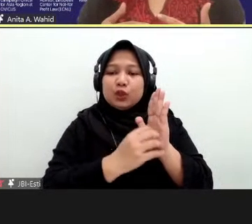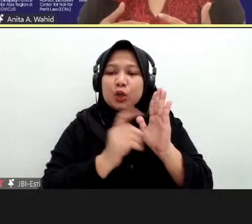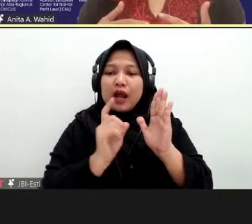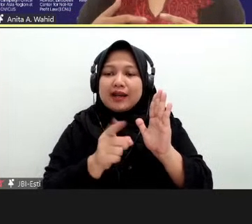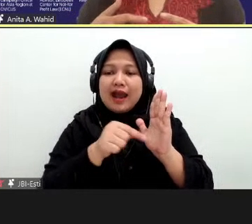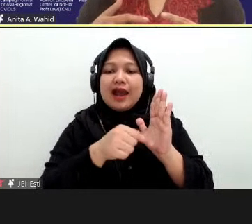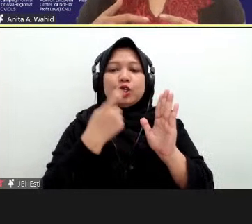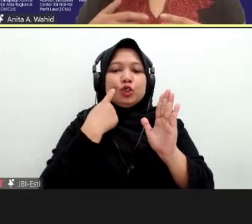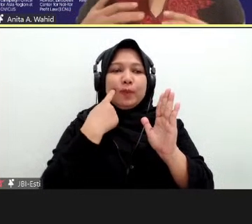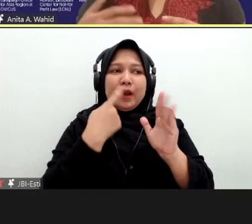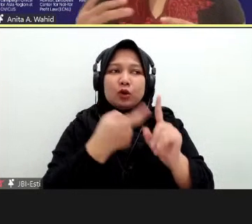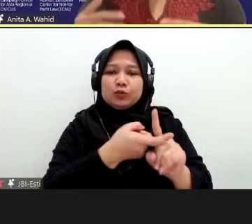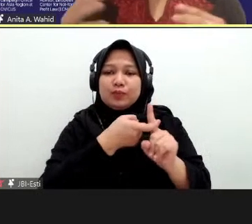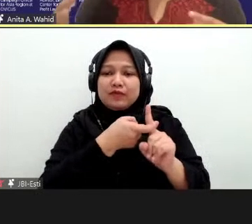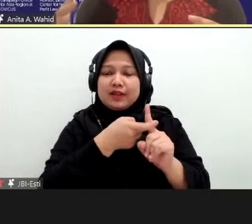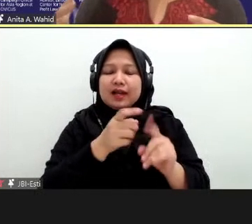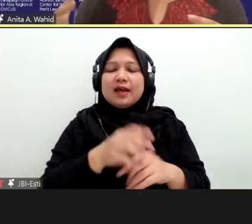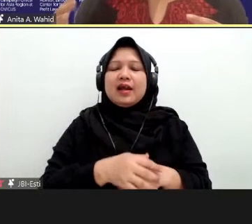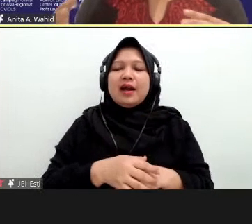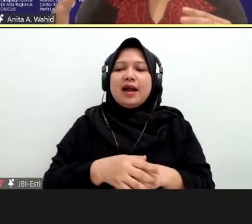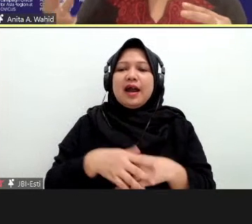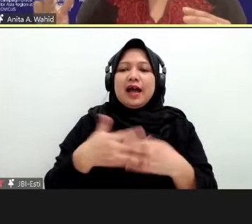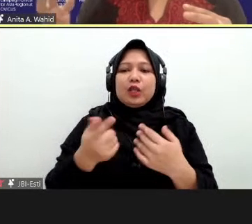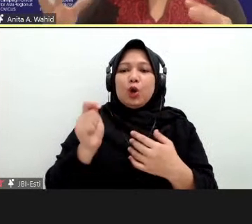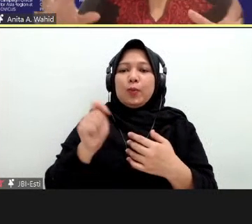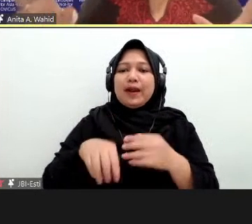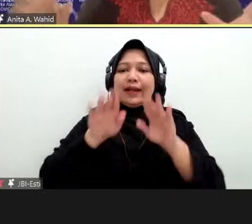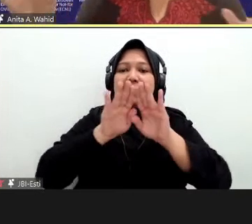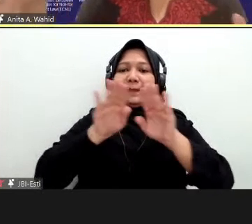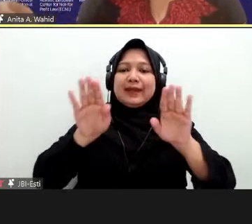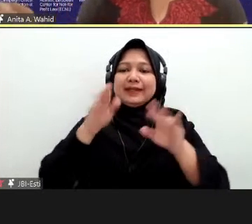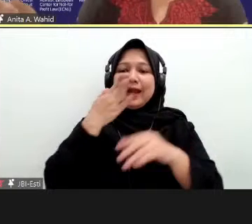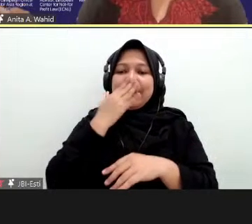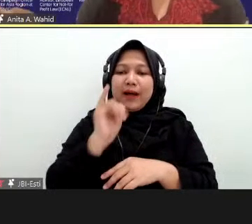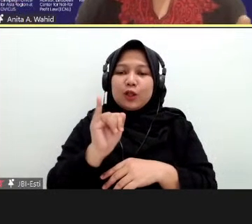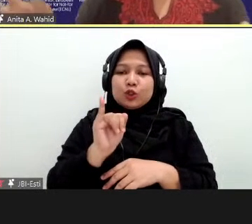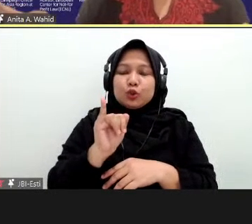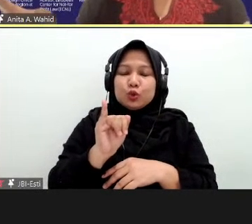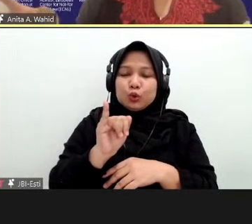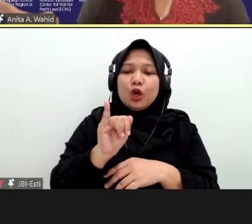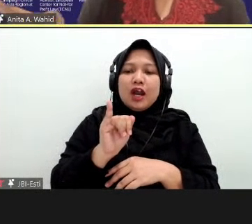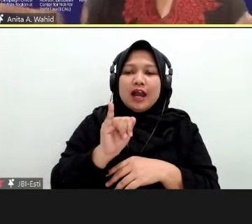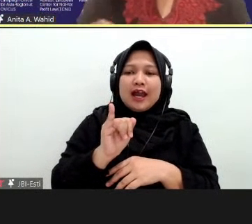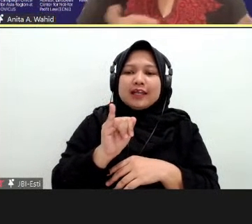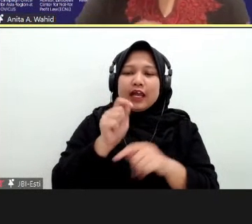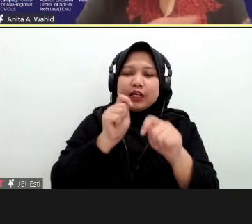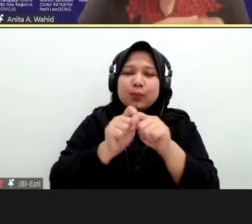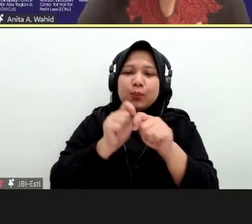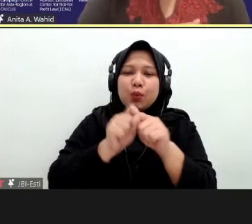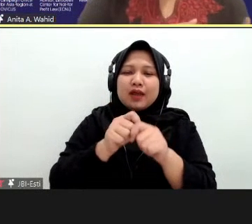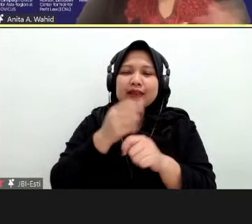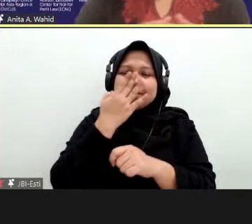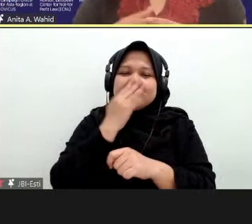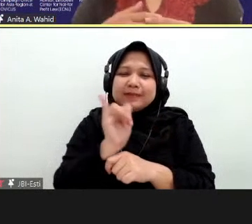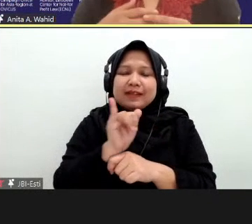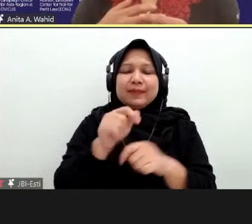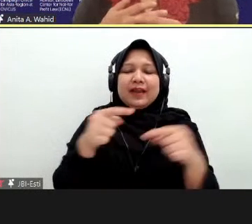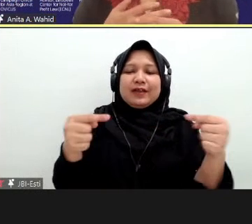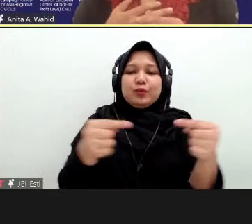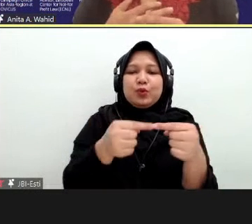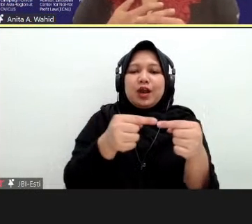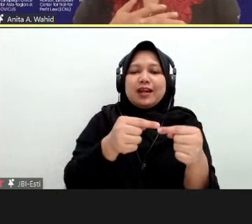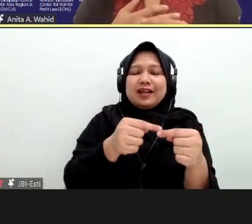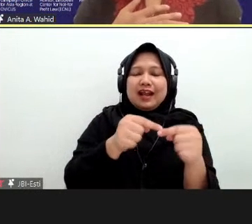and technology and digital technology and utilize as well, or using a fake media that showing there's